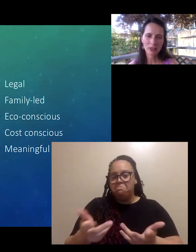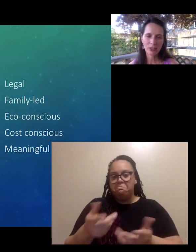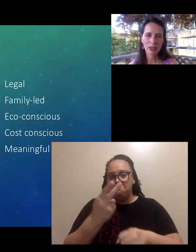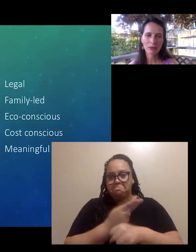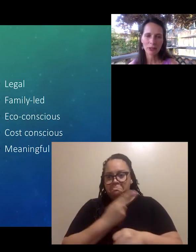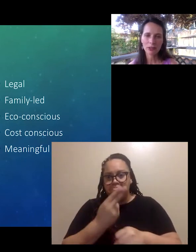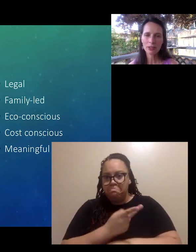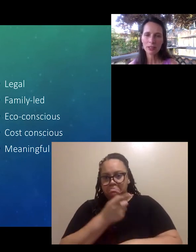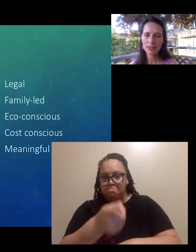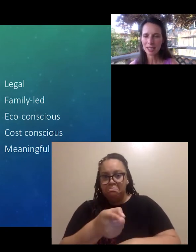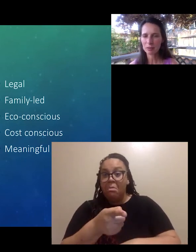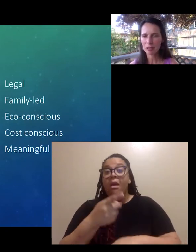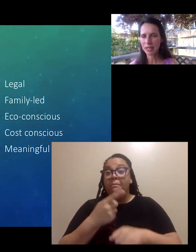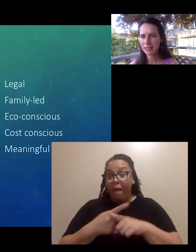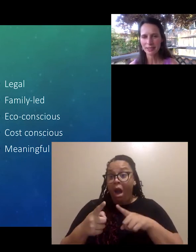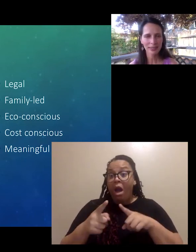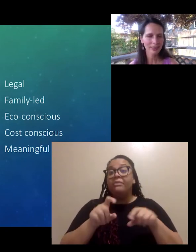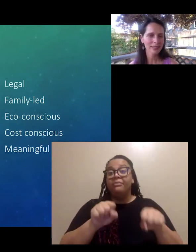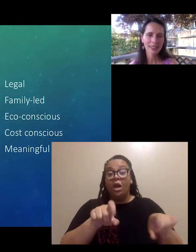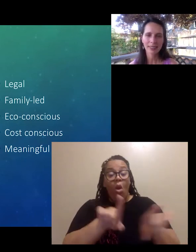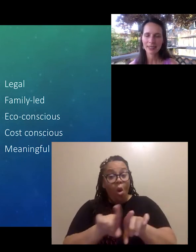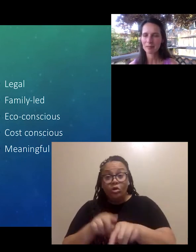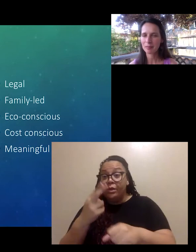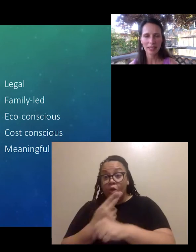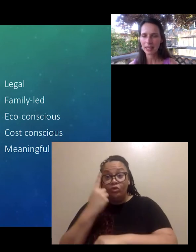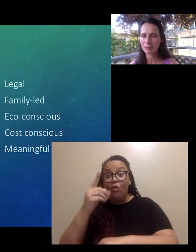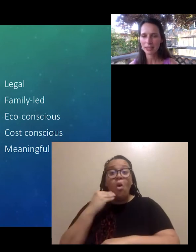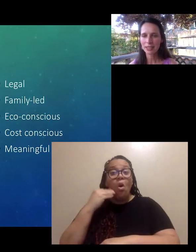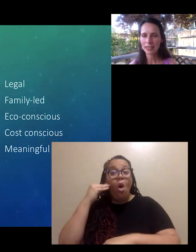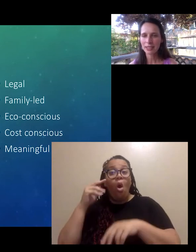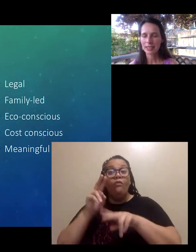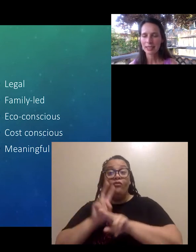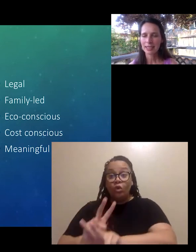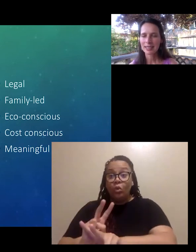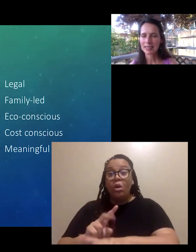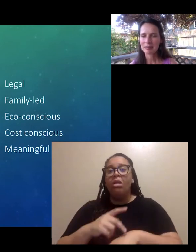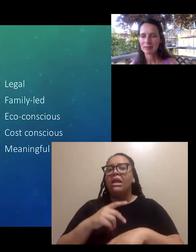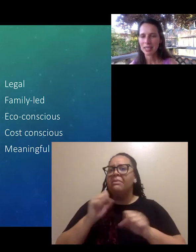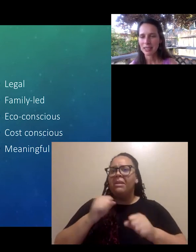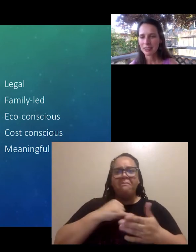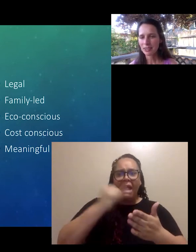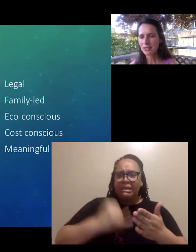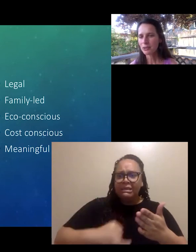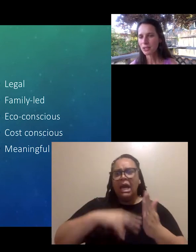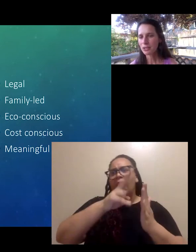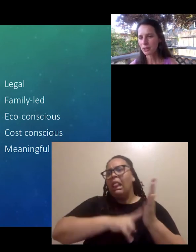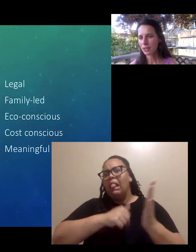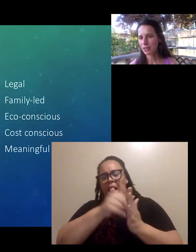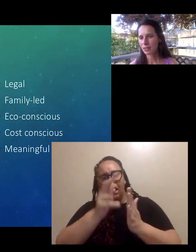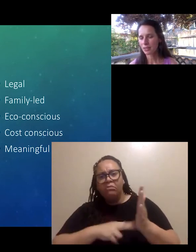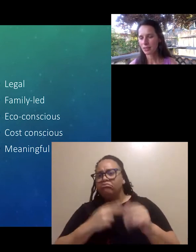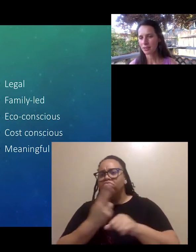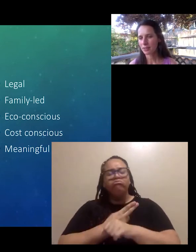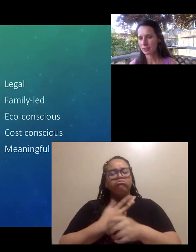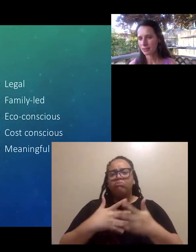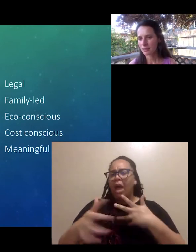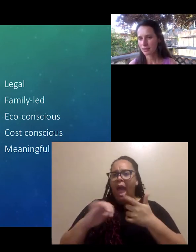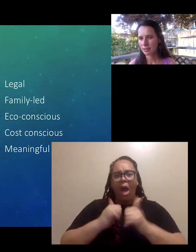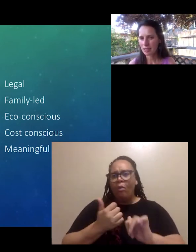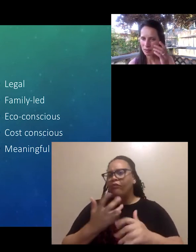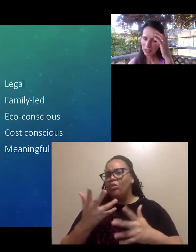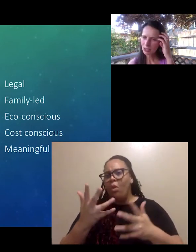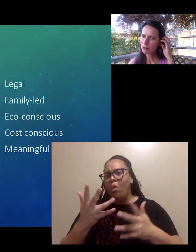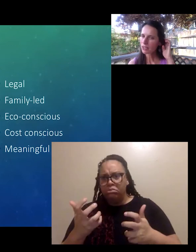obviously used for home funeral and they can be painted and decorated and made lovely. Um, there's also, you know, the, the,